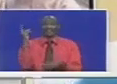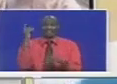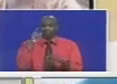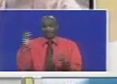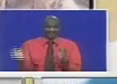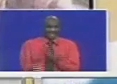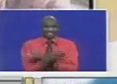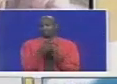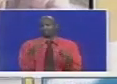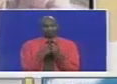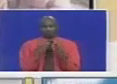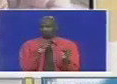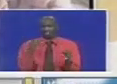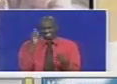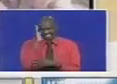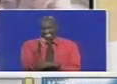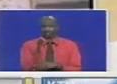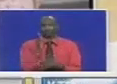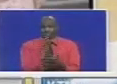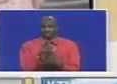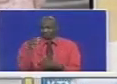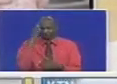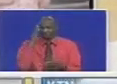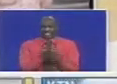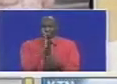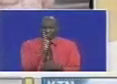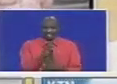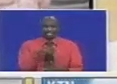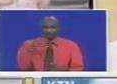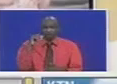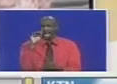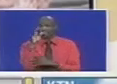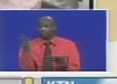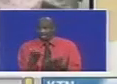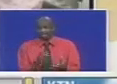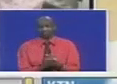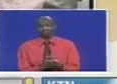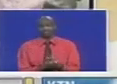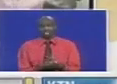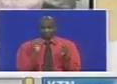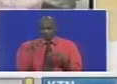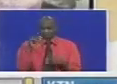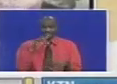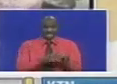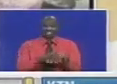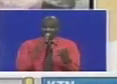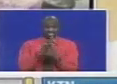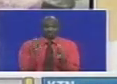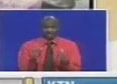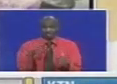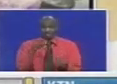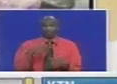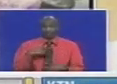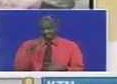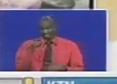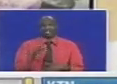direction we're actually moving in. So people know what their rights are, they know where to go and ask if they're not receiving their rights, and we feel that's